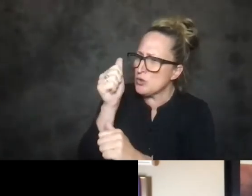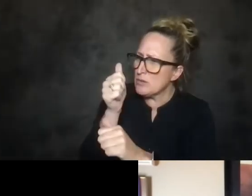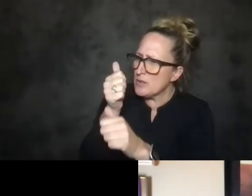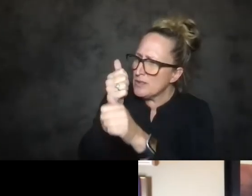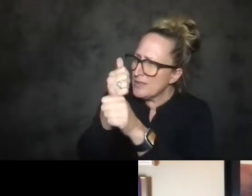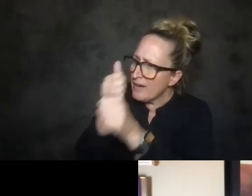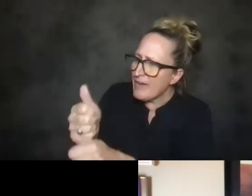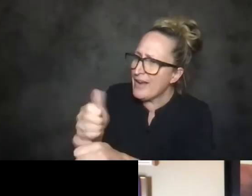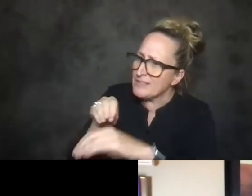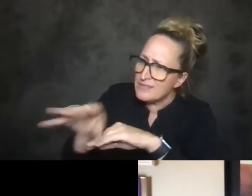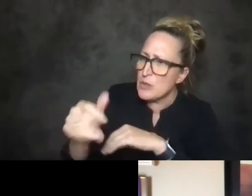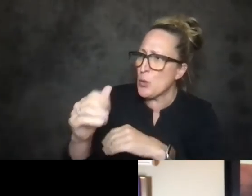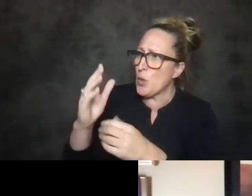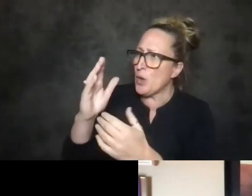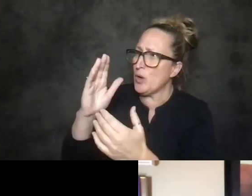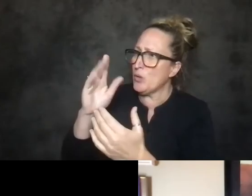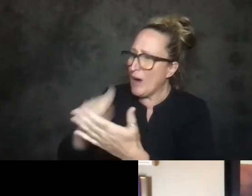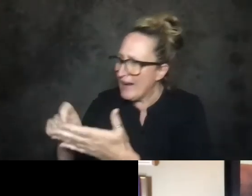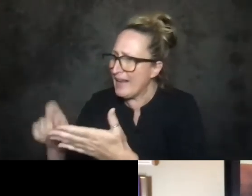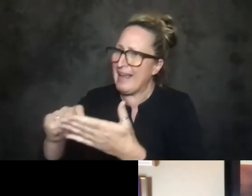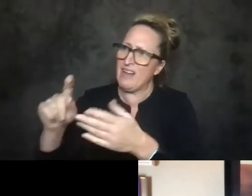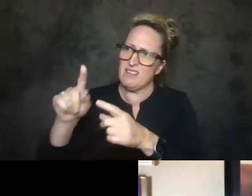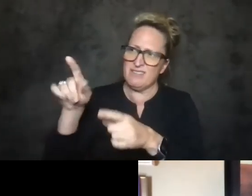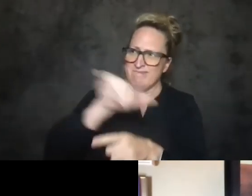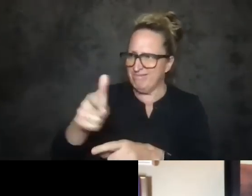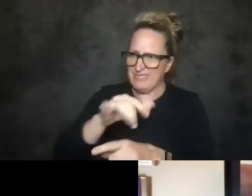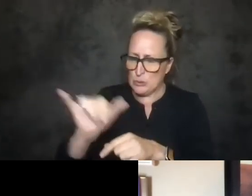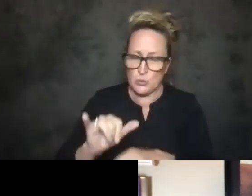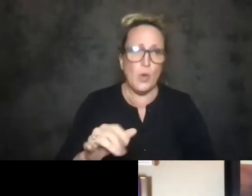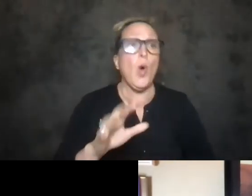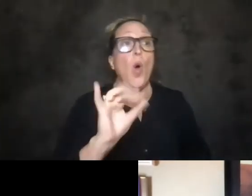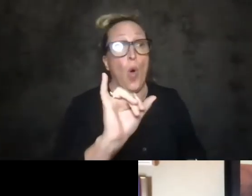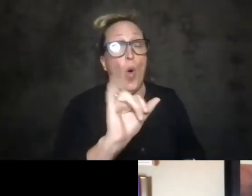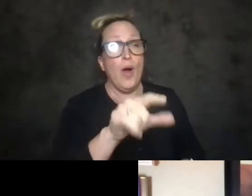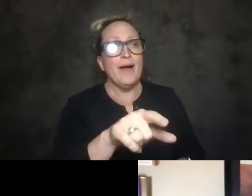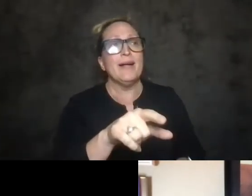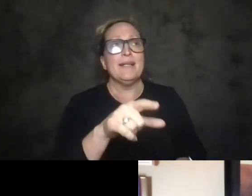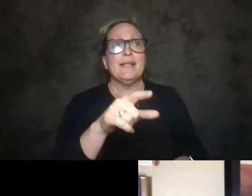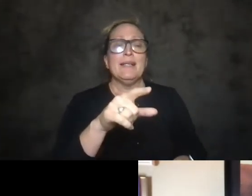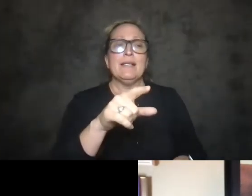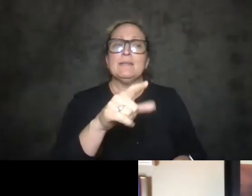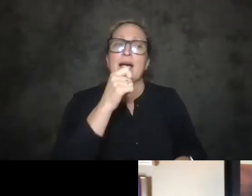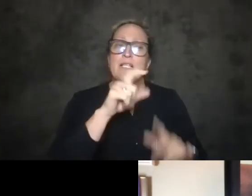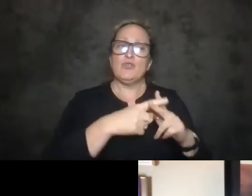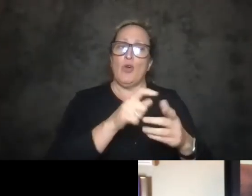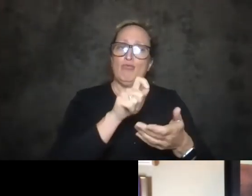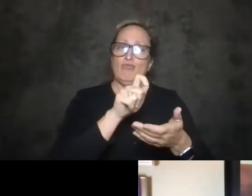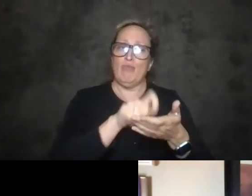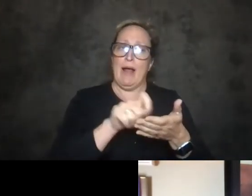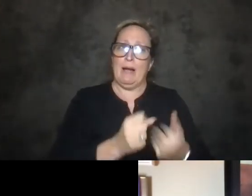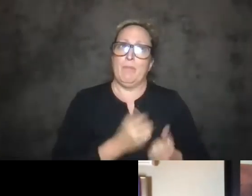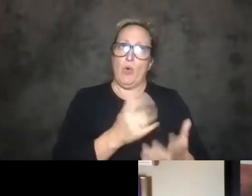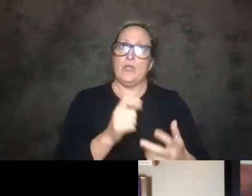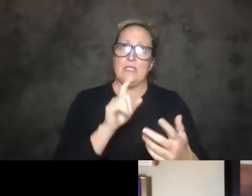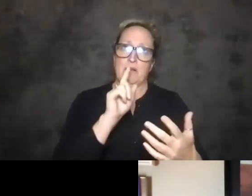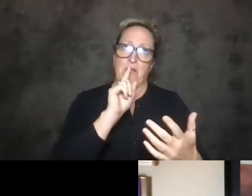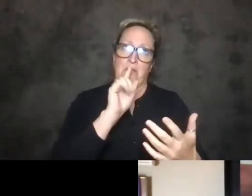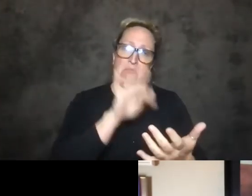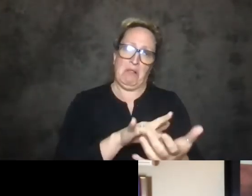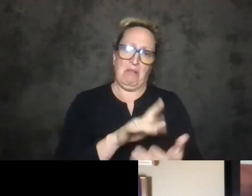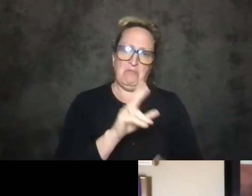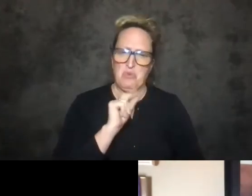writing affects your music. I came to poetry I didn't start writing poetry until my mid-20s. And